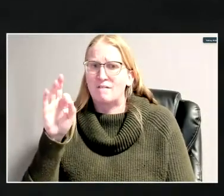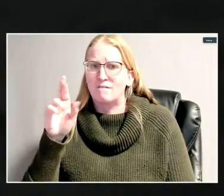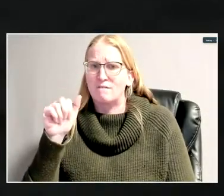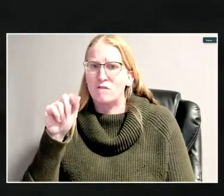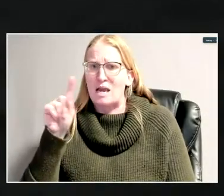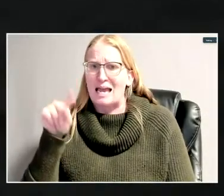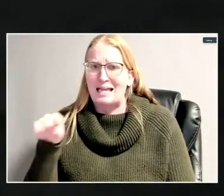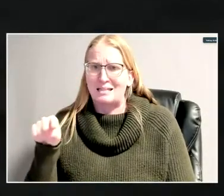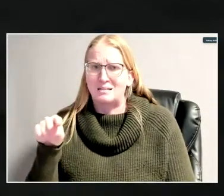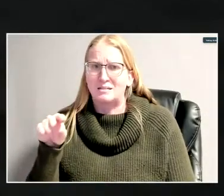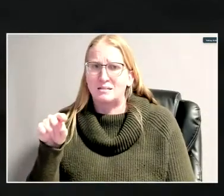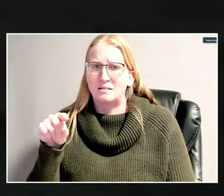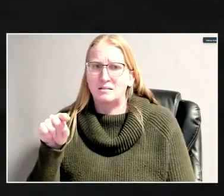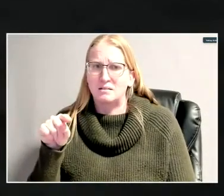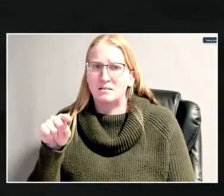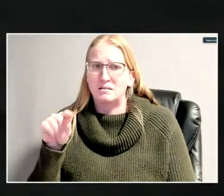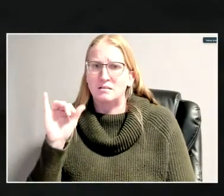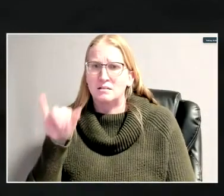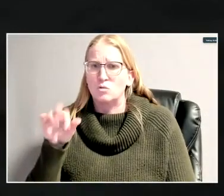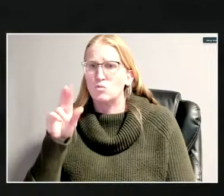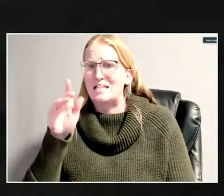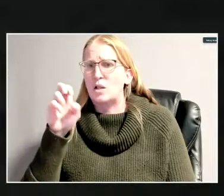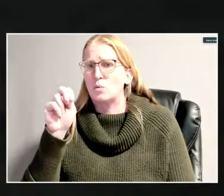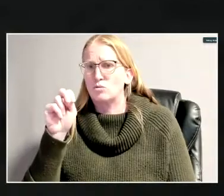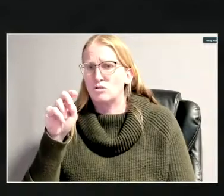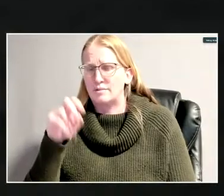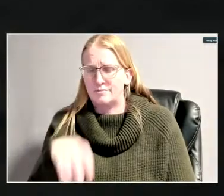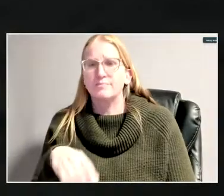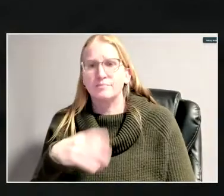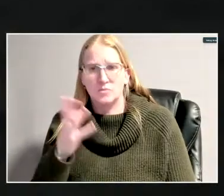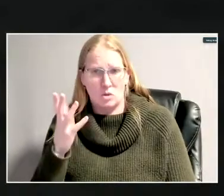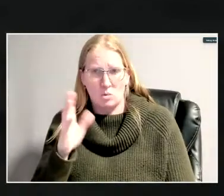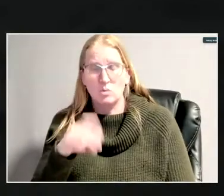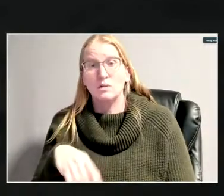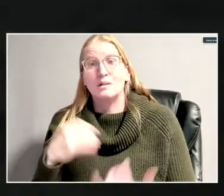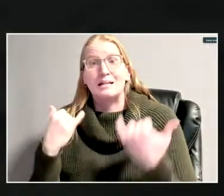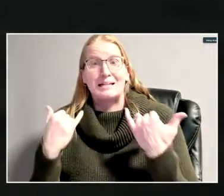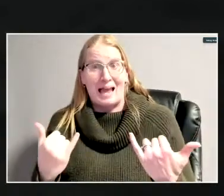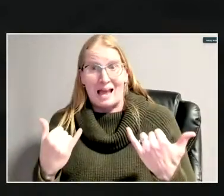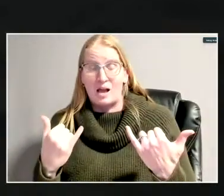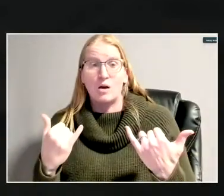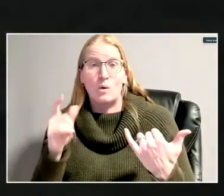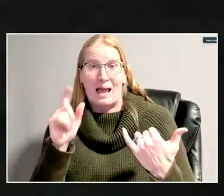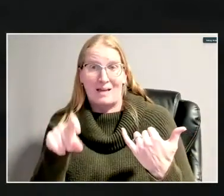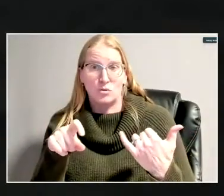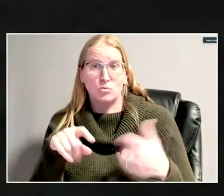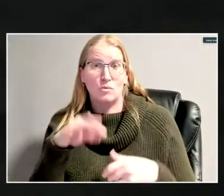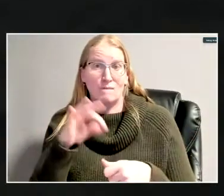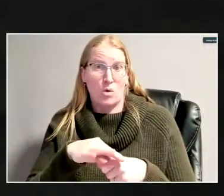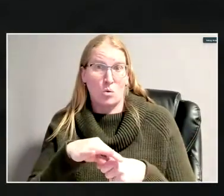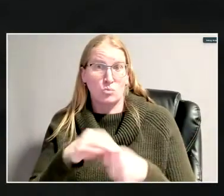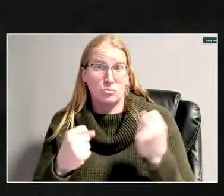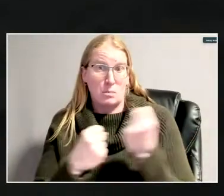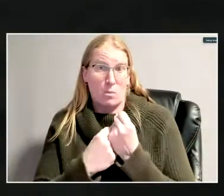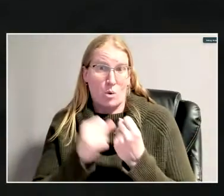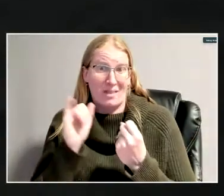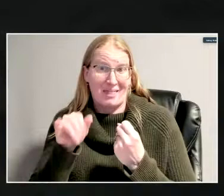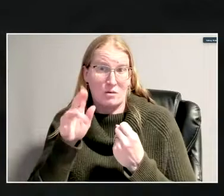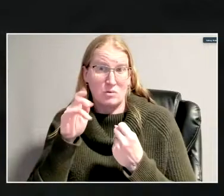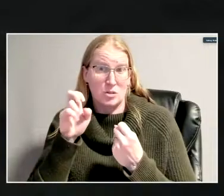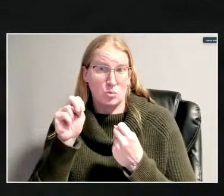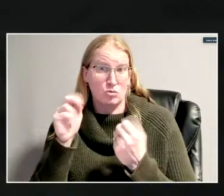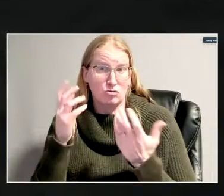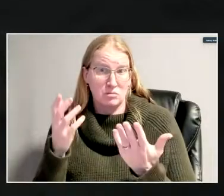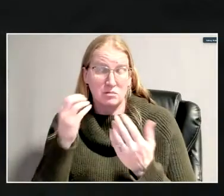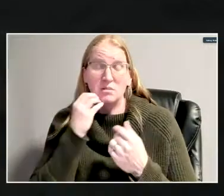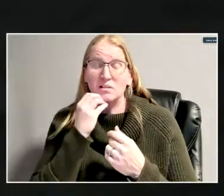France uh resolution so the issue before the body is the following resolution whereas